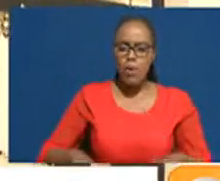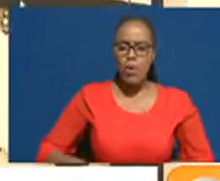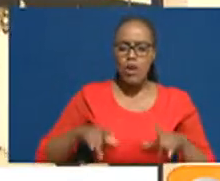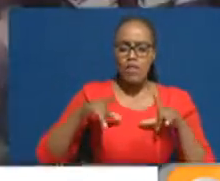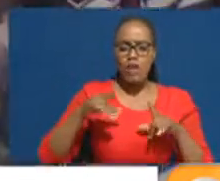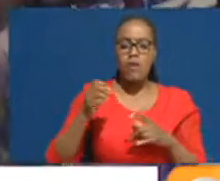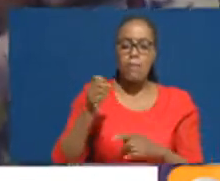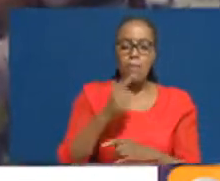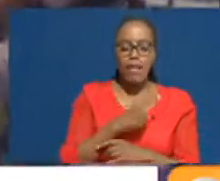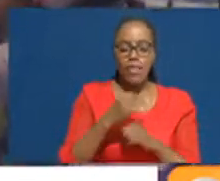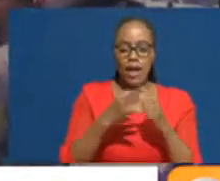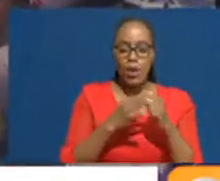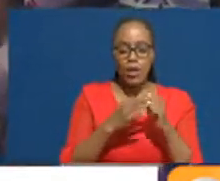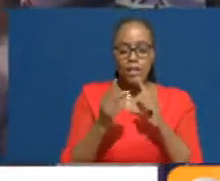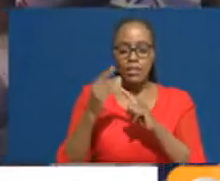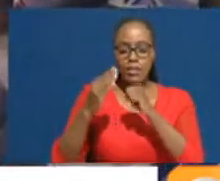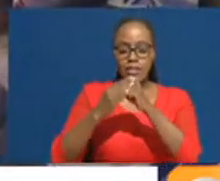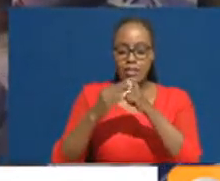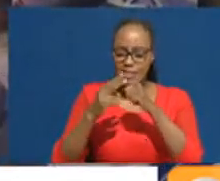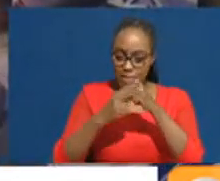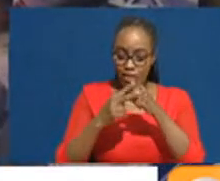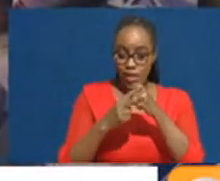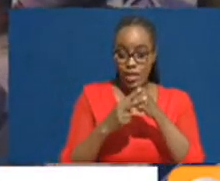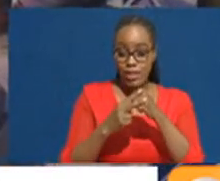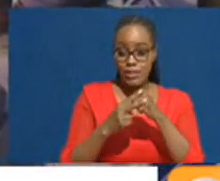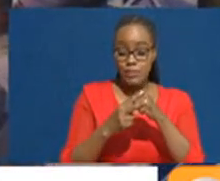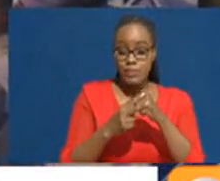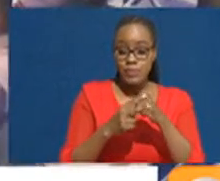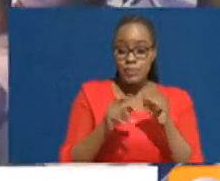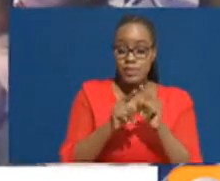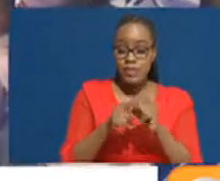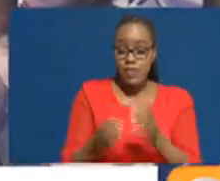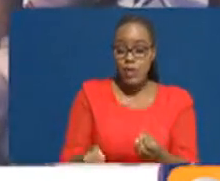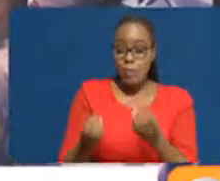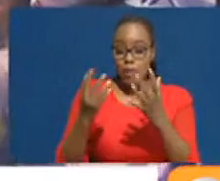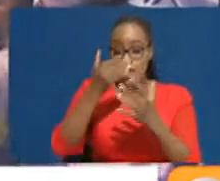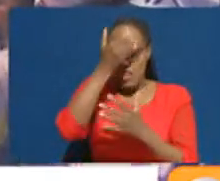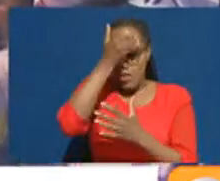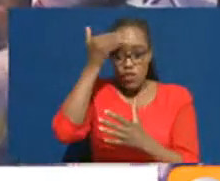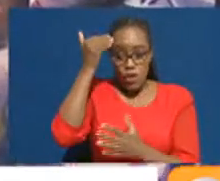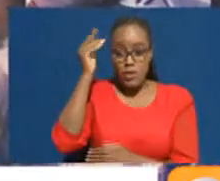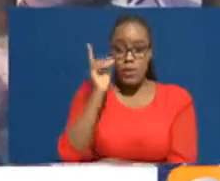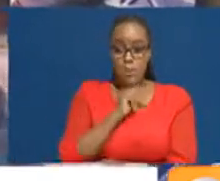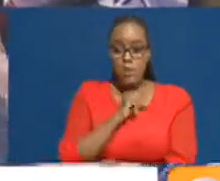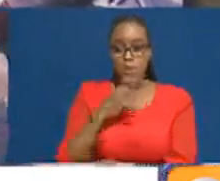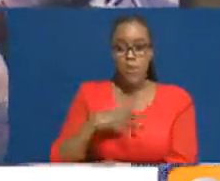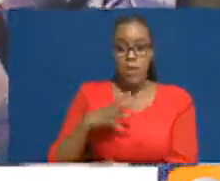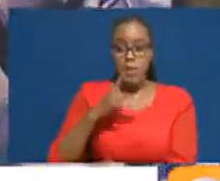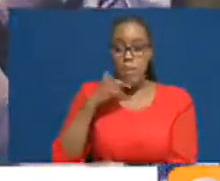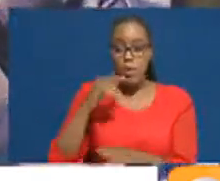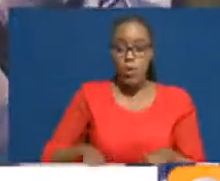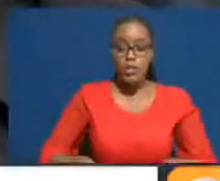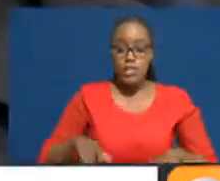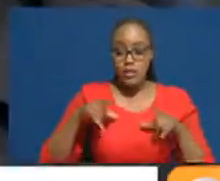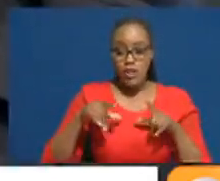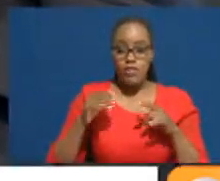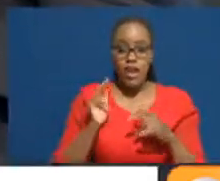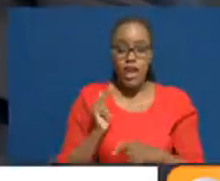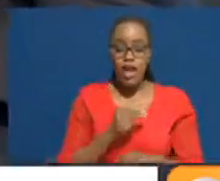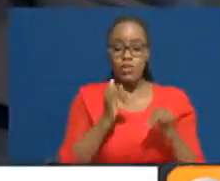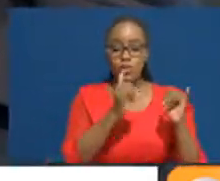7th bomb blast, is concerned about what he terms as the forgotten plight of terror survivors.